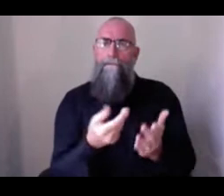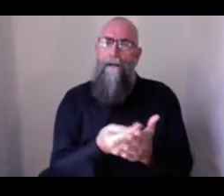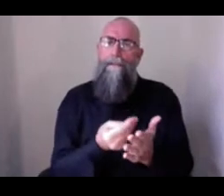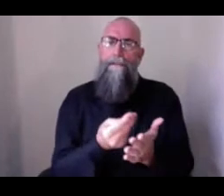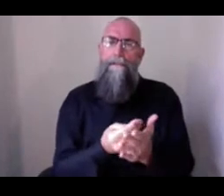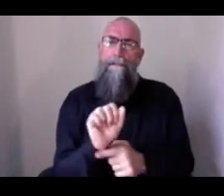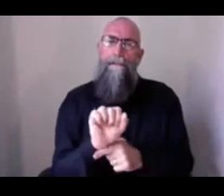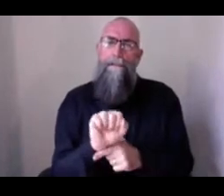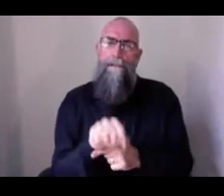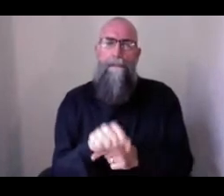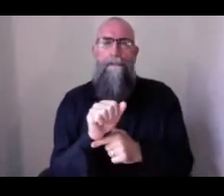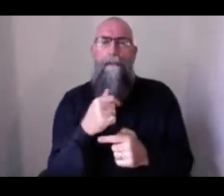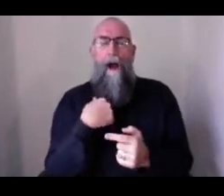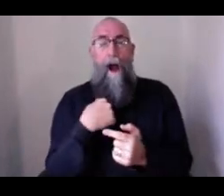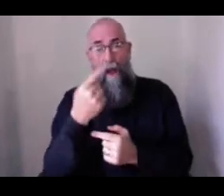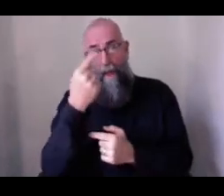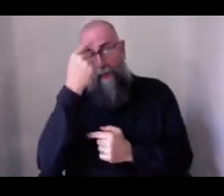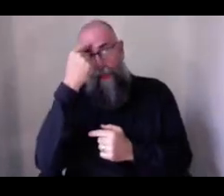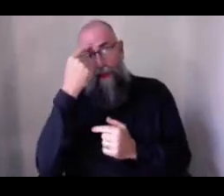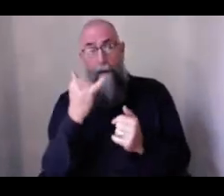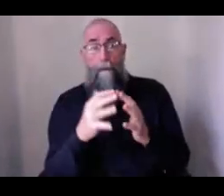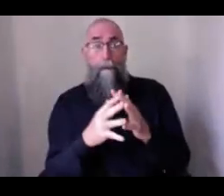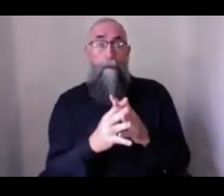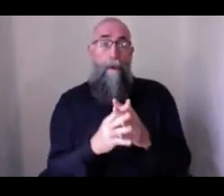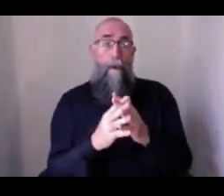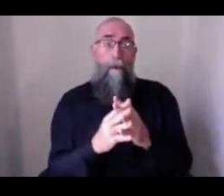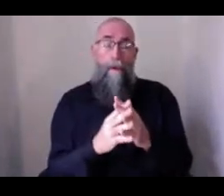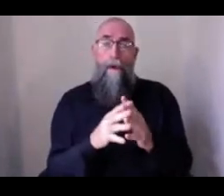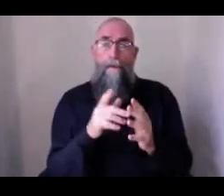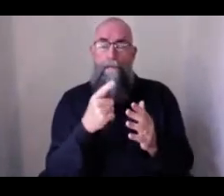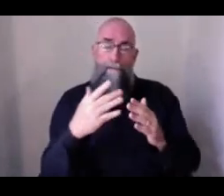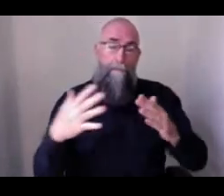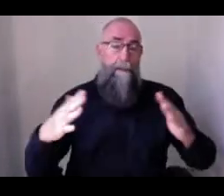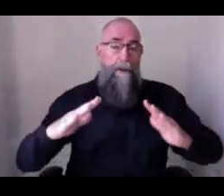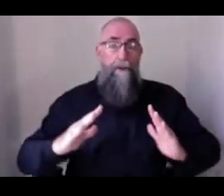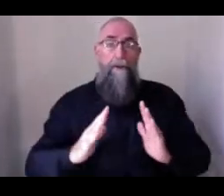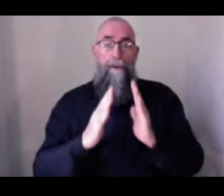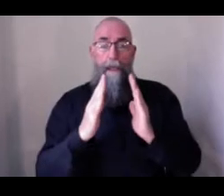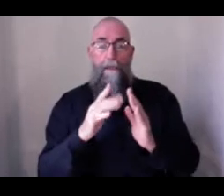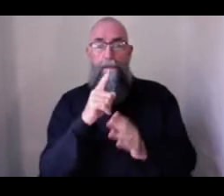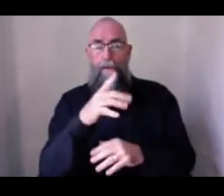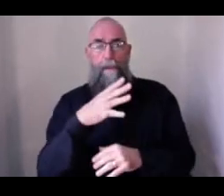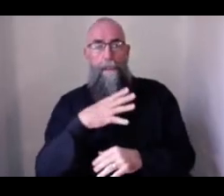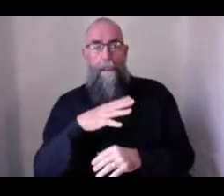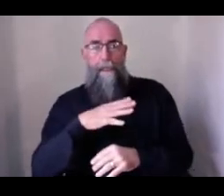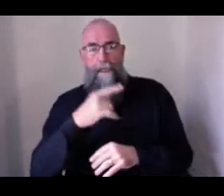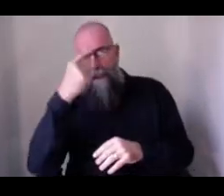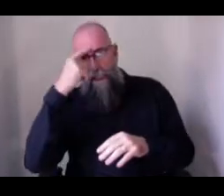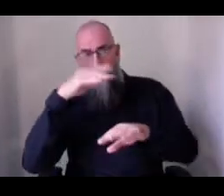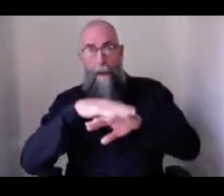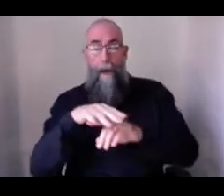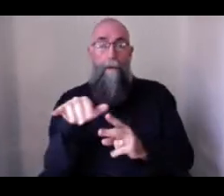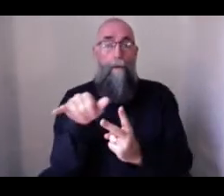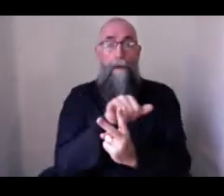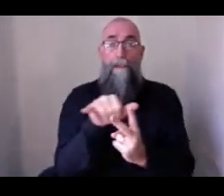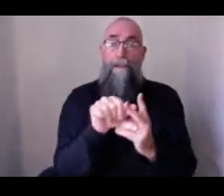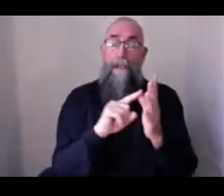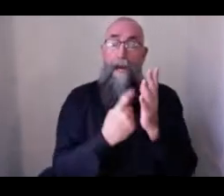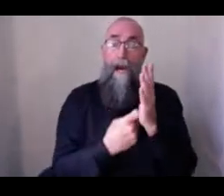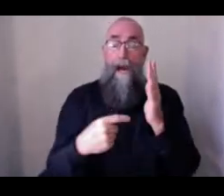Again, I think it would be perhaps a challenge to think about which art form board you would like to assess that,